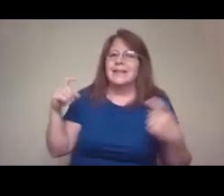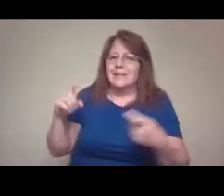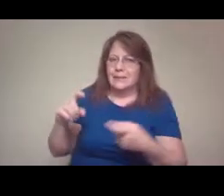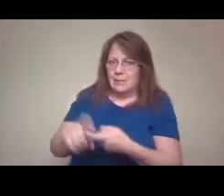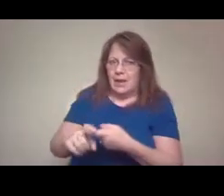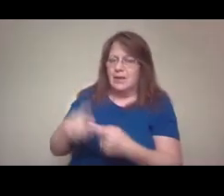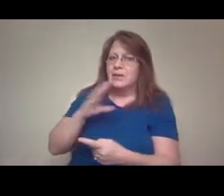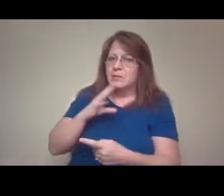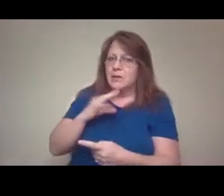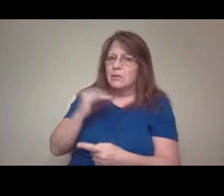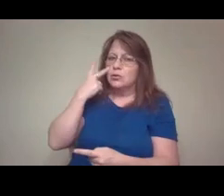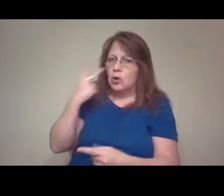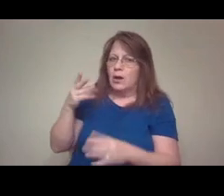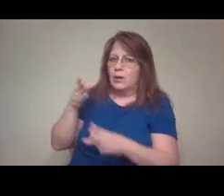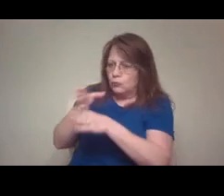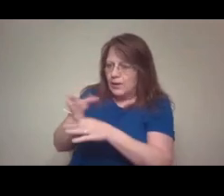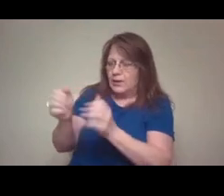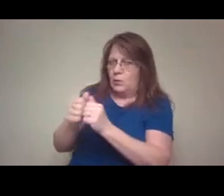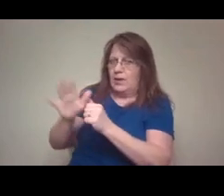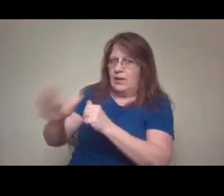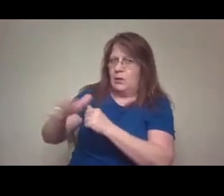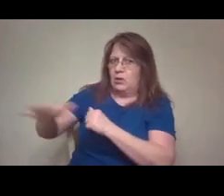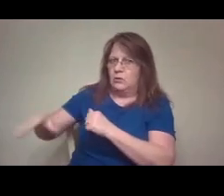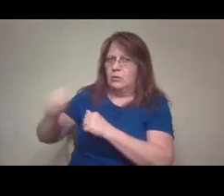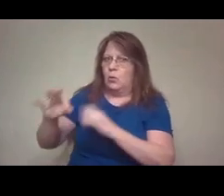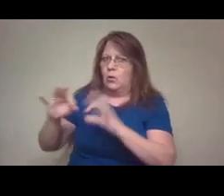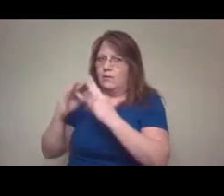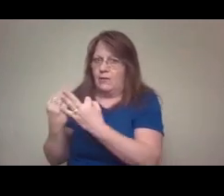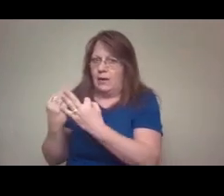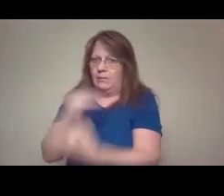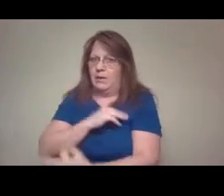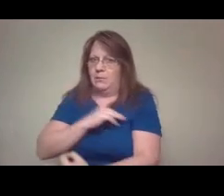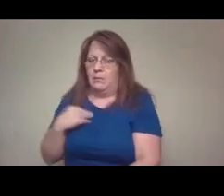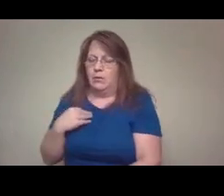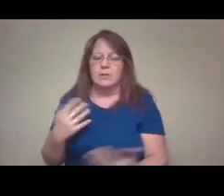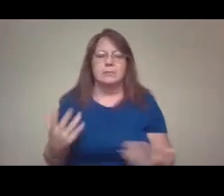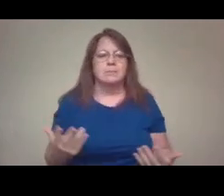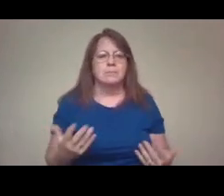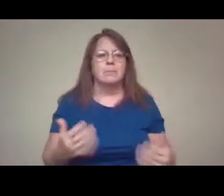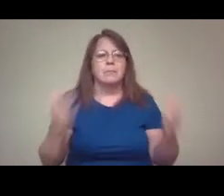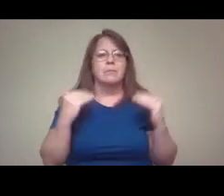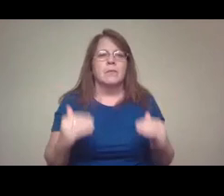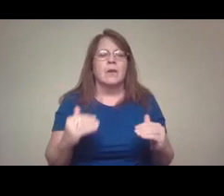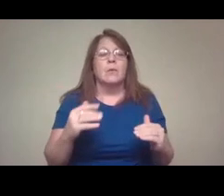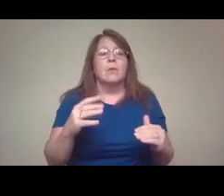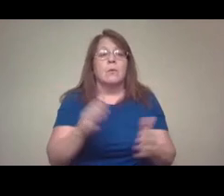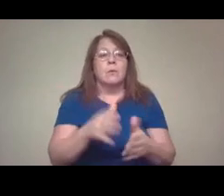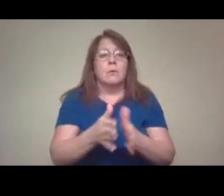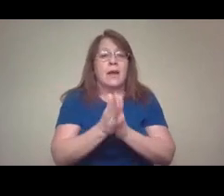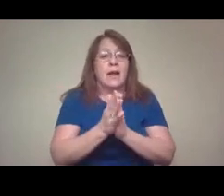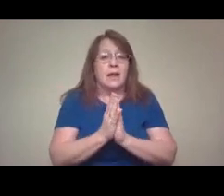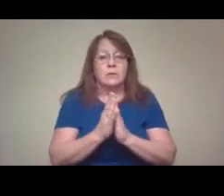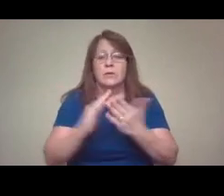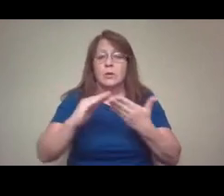it directly with their children or with family members. Now, when we asked about which community strengths and